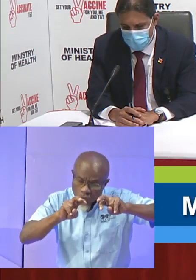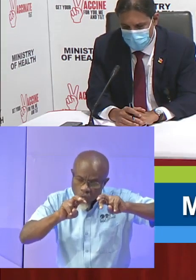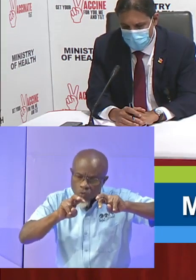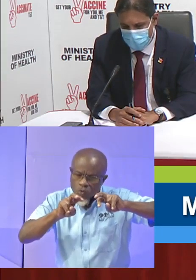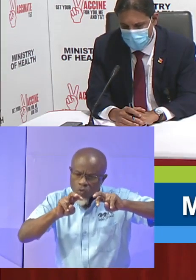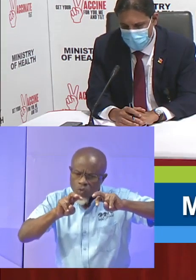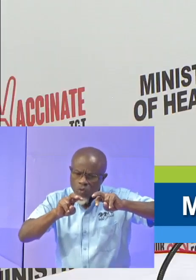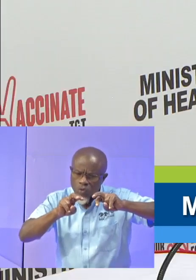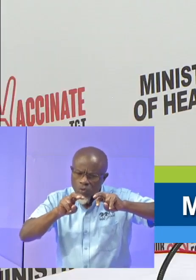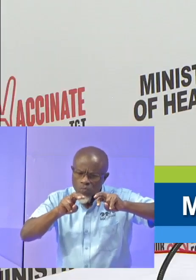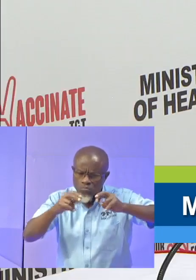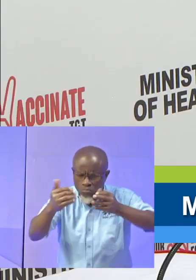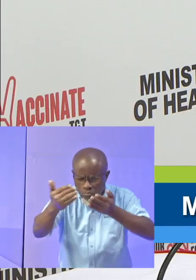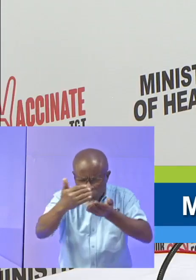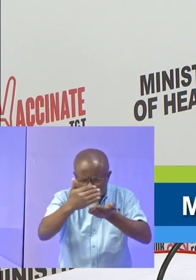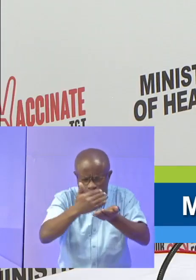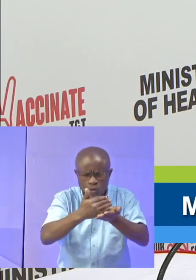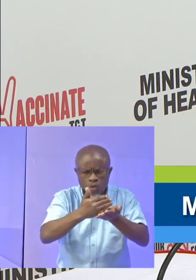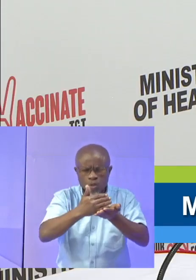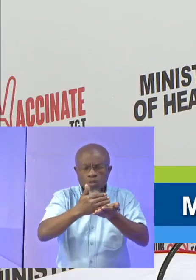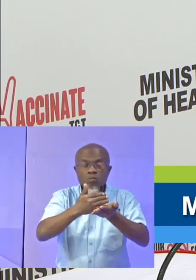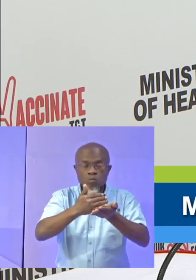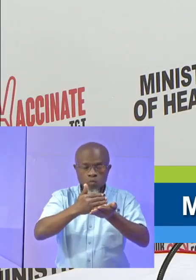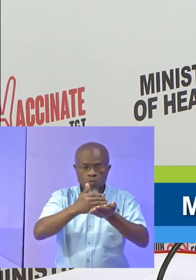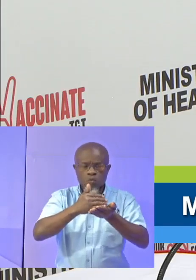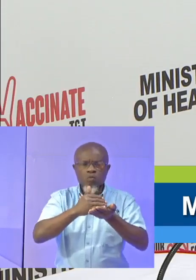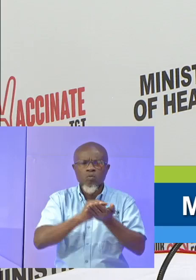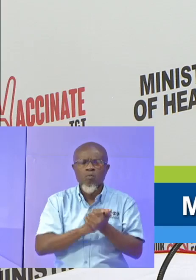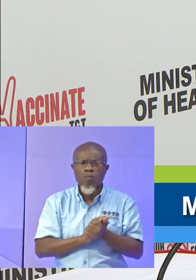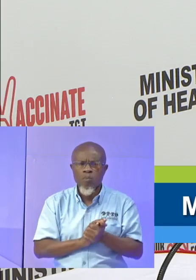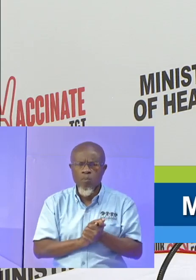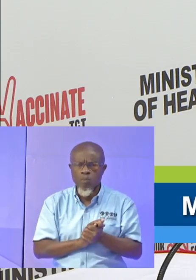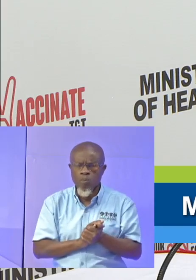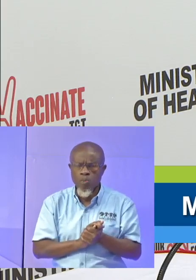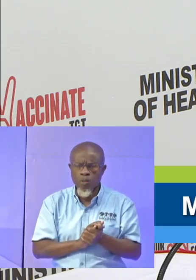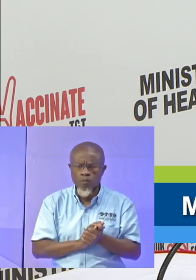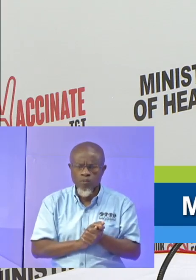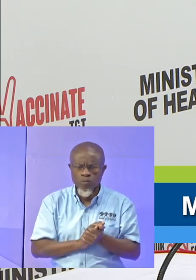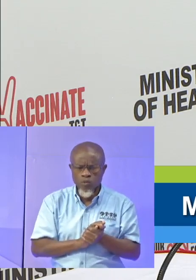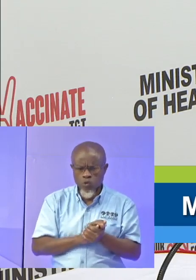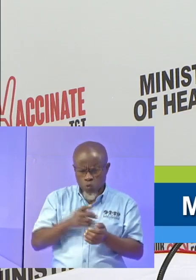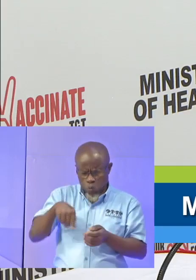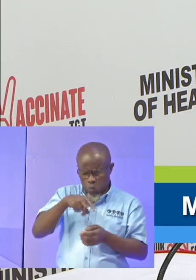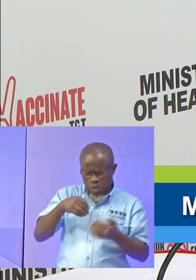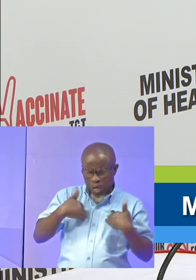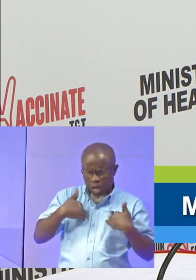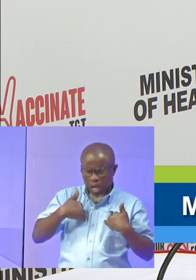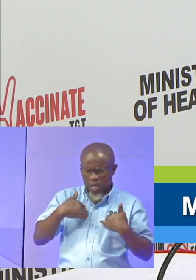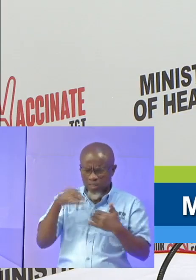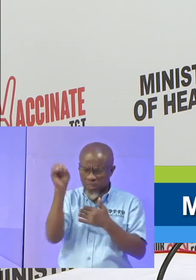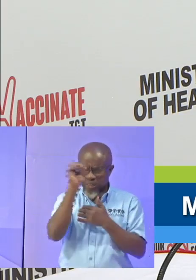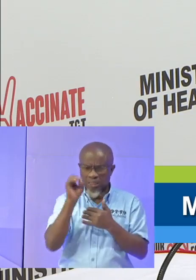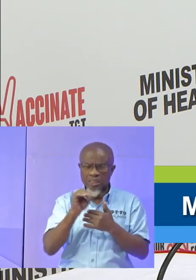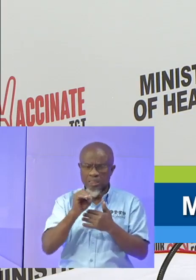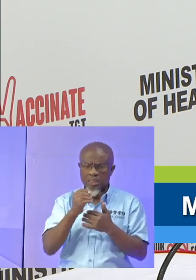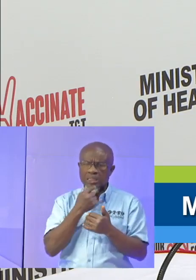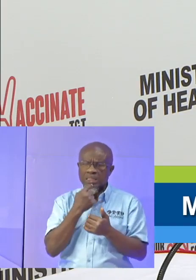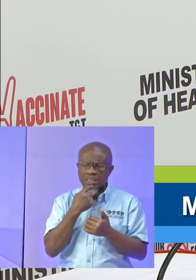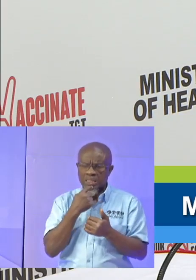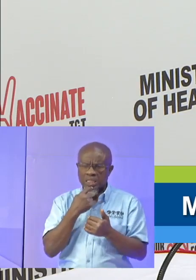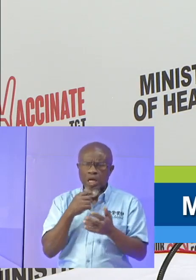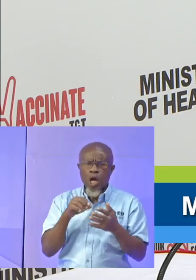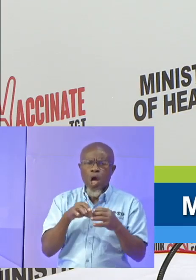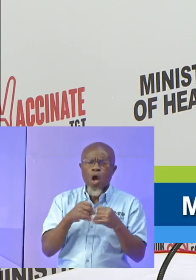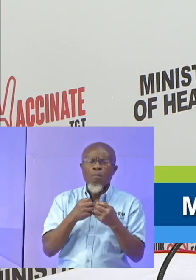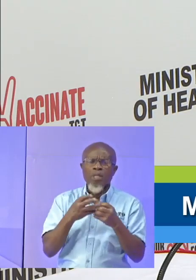and I was wondering if we are doing the same, and if we have statistics to say so far how many breakthrough